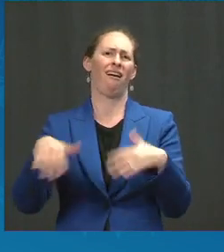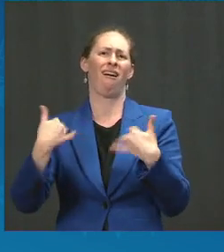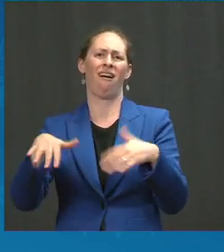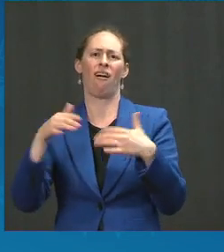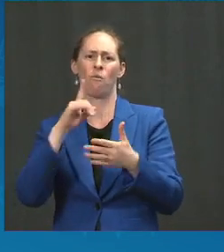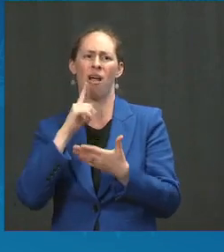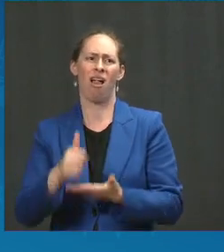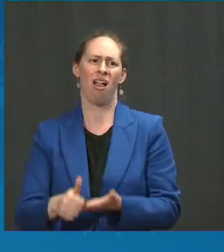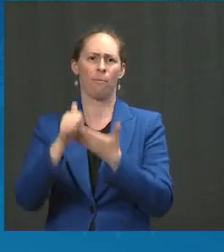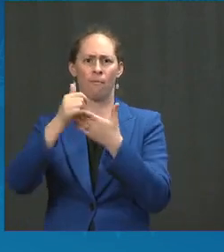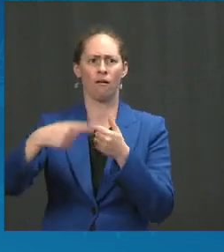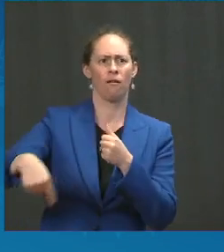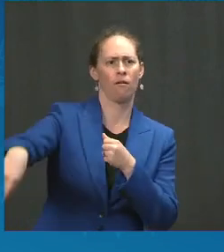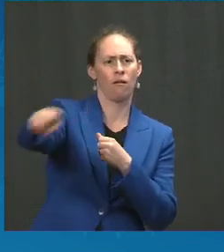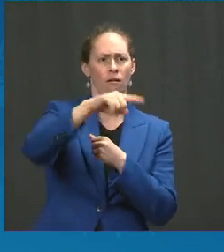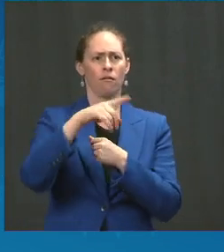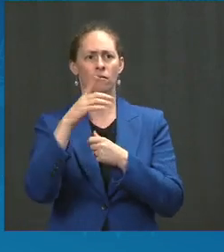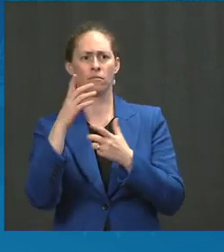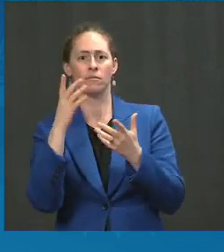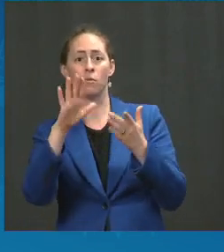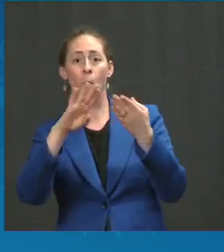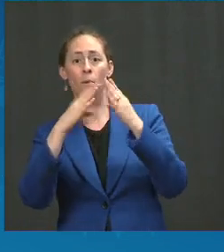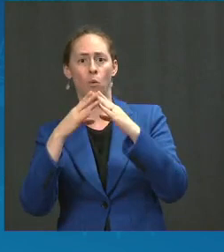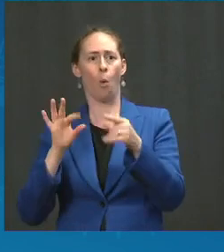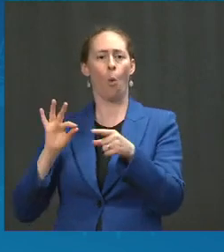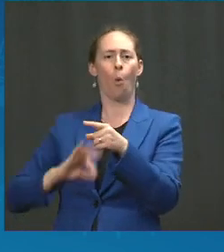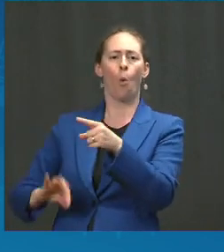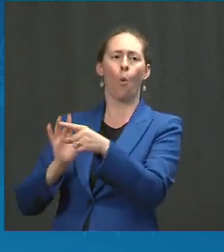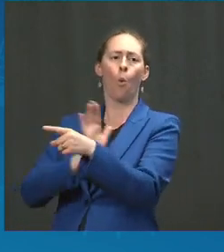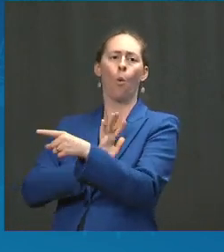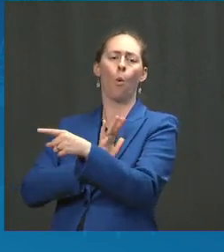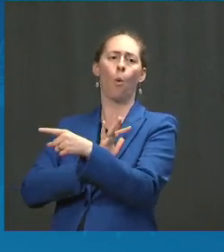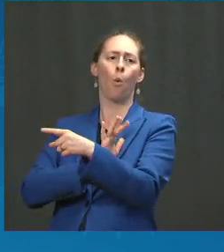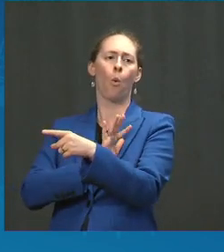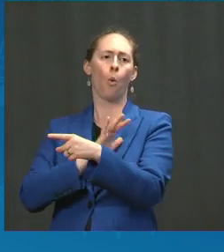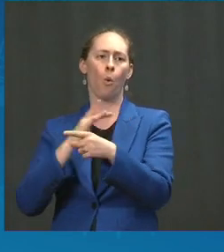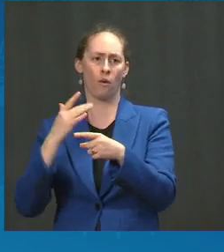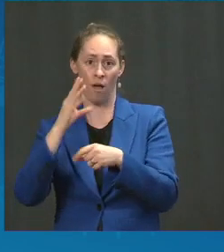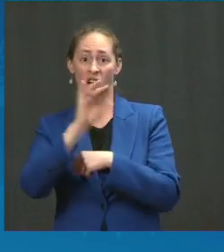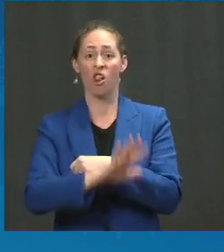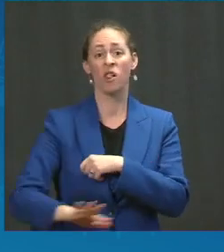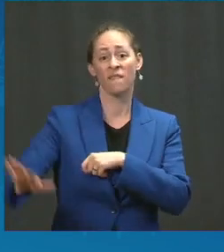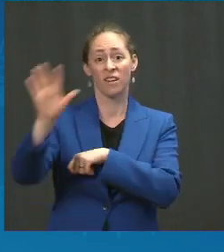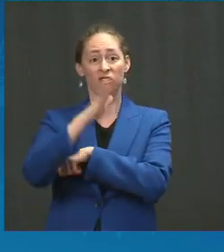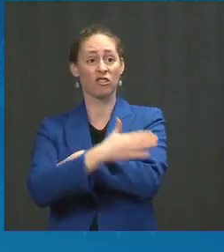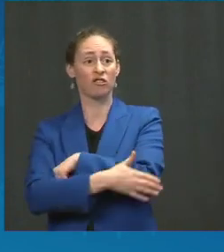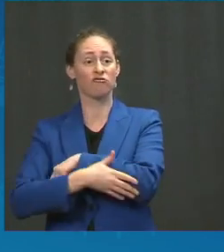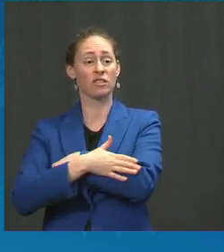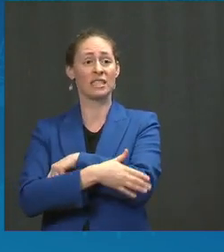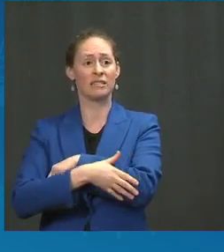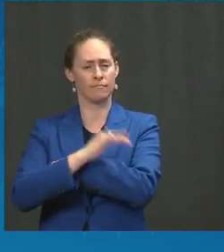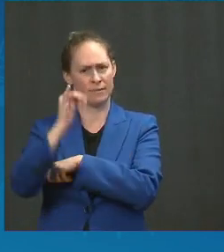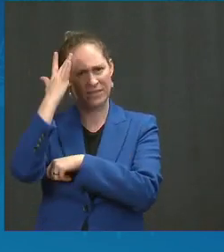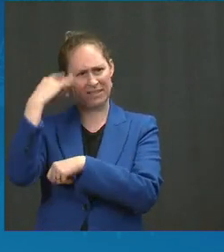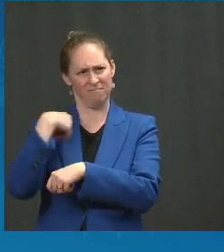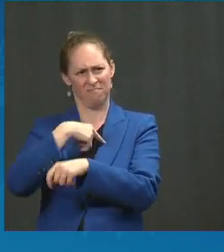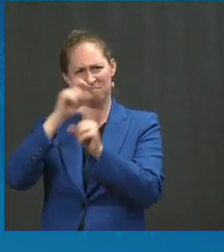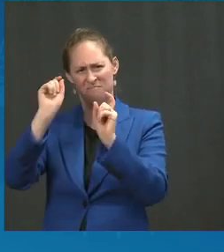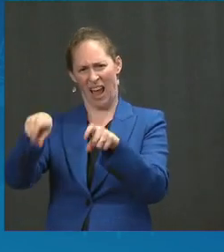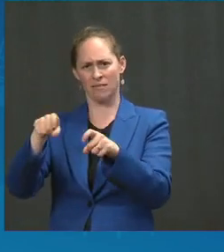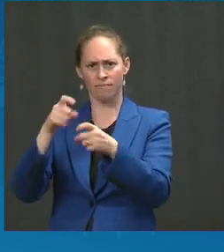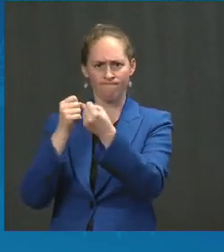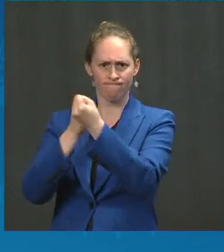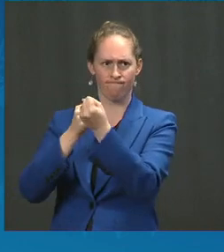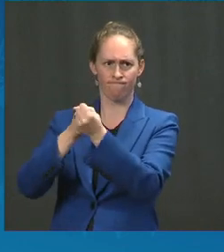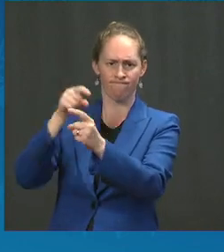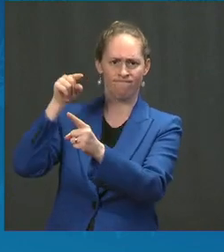and, by extension, to our whole country. And that is why we must support these lenders and why that has been one of the areas of